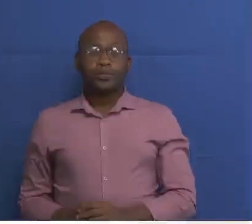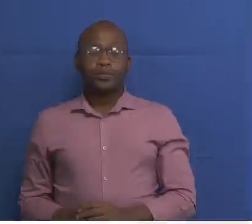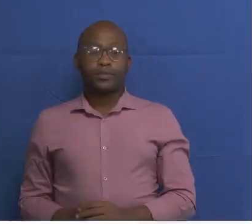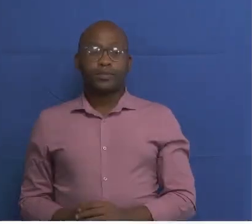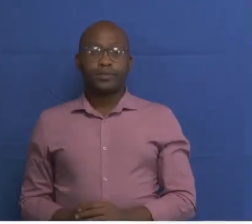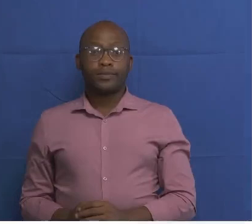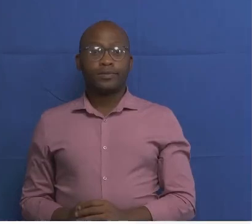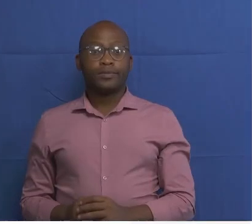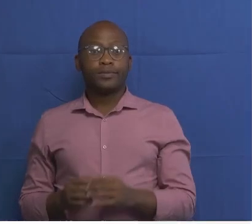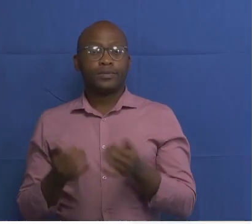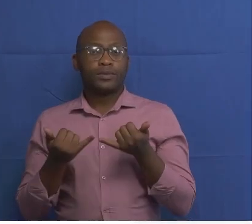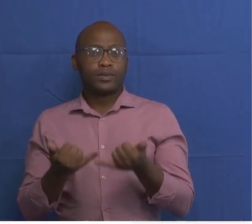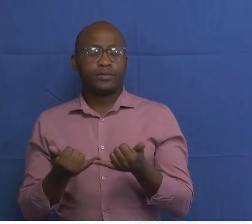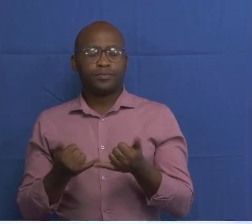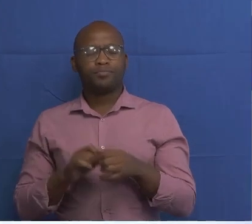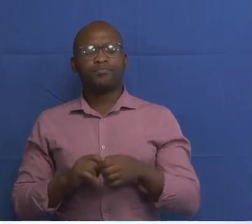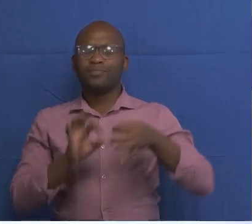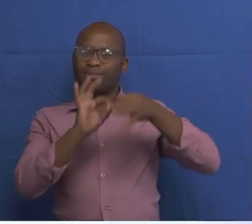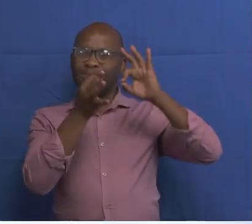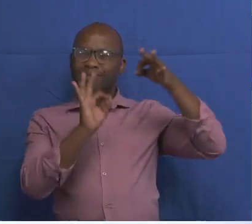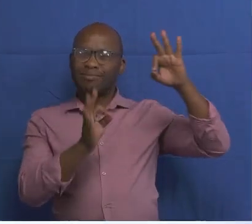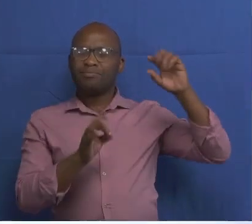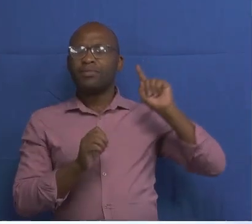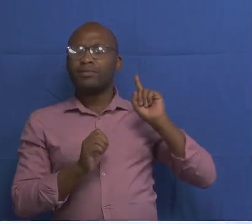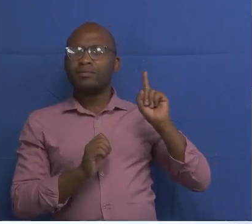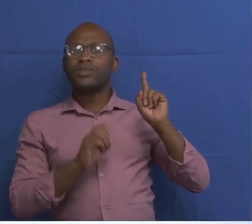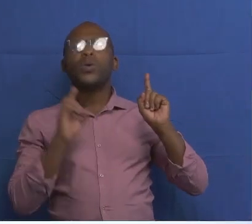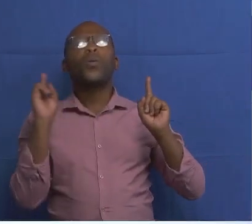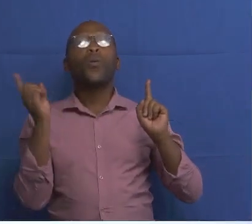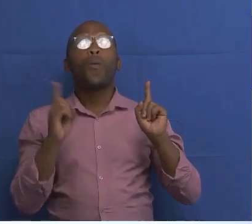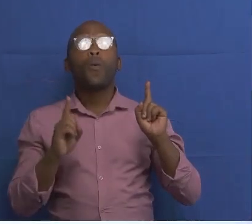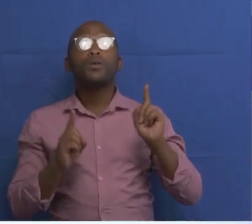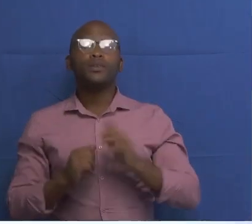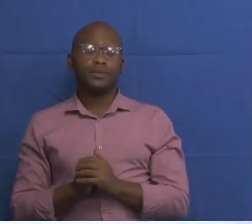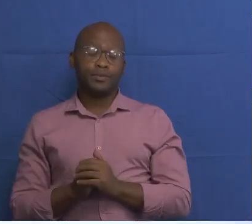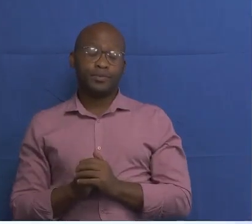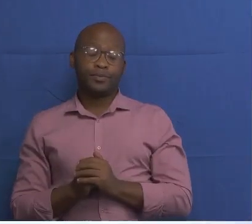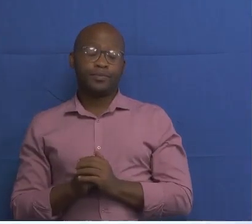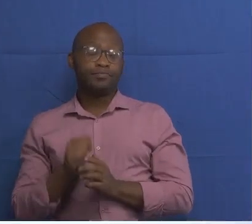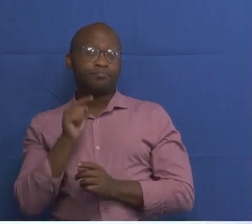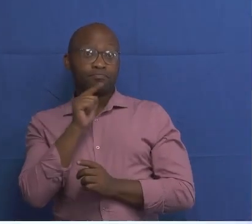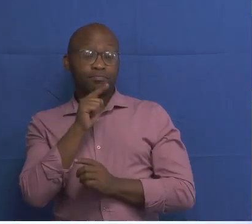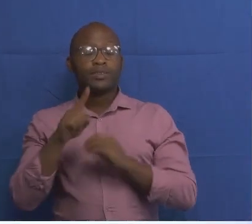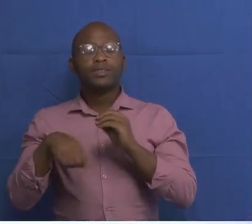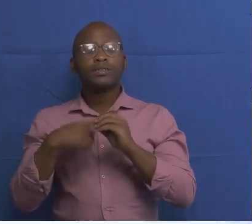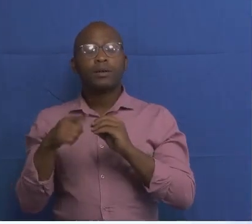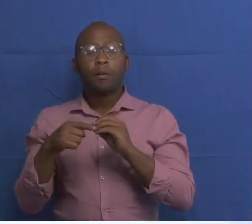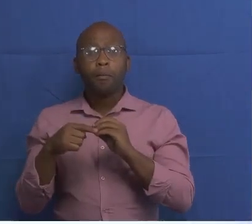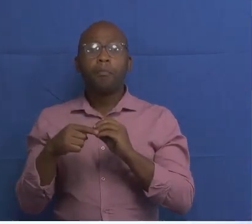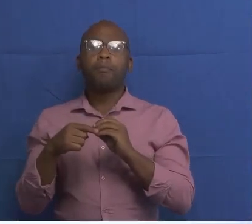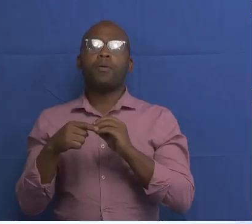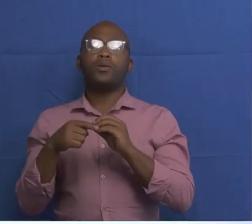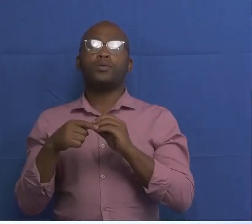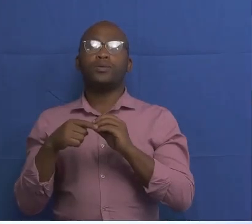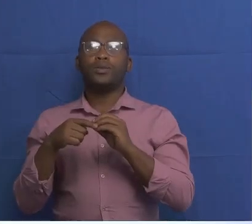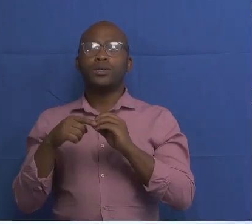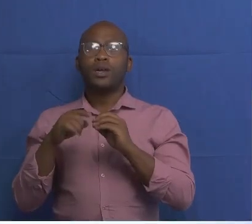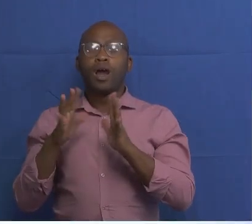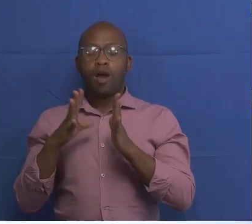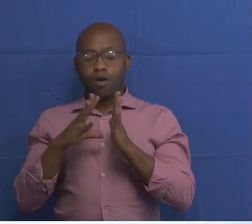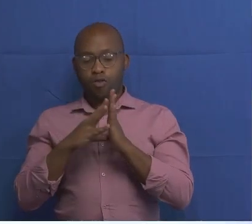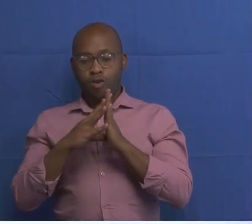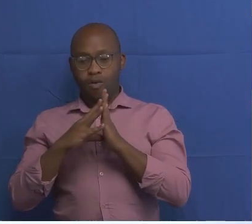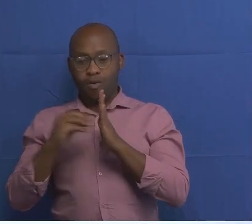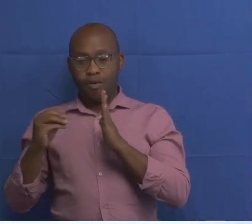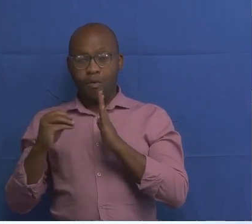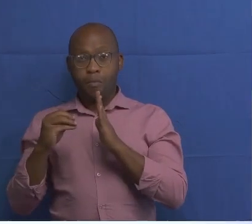Now, what is genetics? Genetics is described as the study of heredity. This is how characteristics